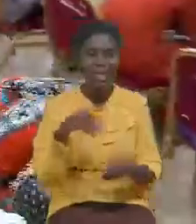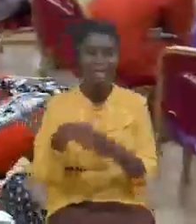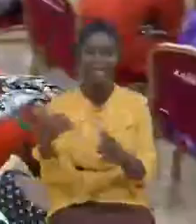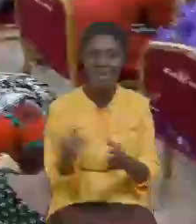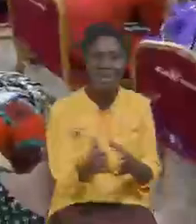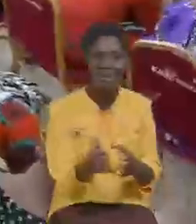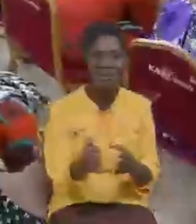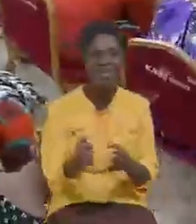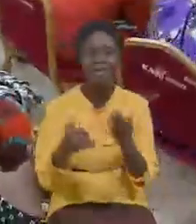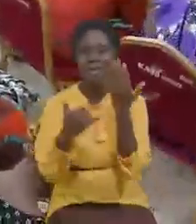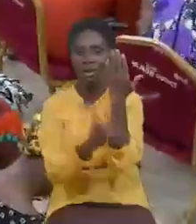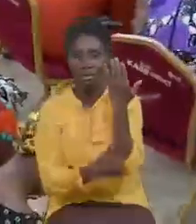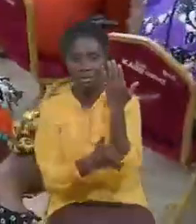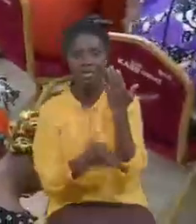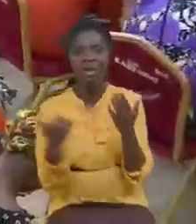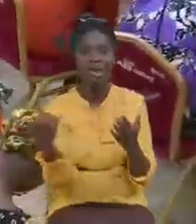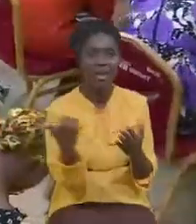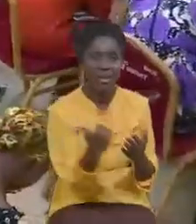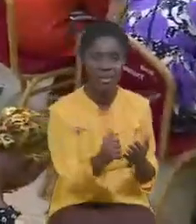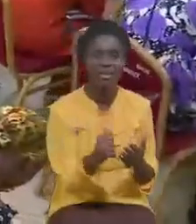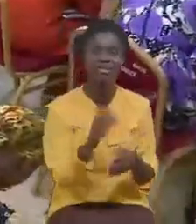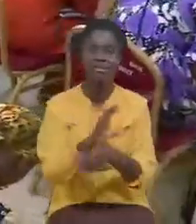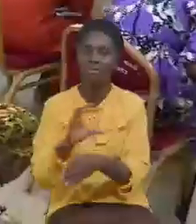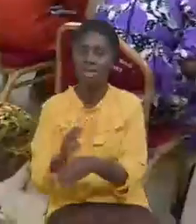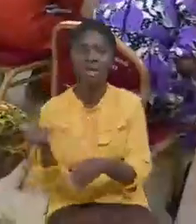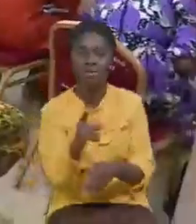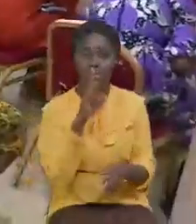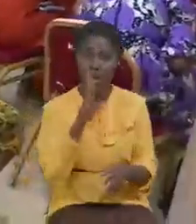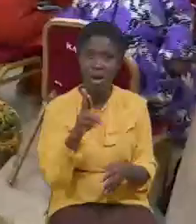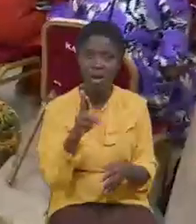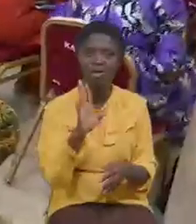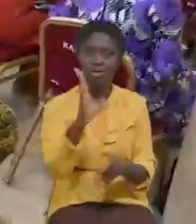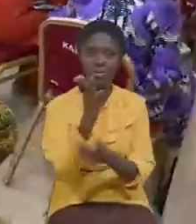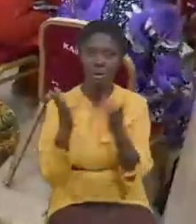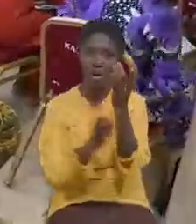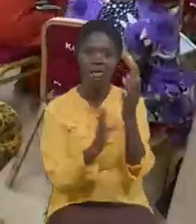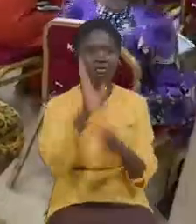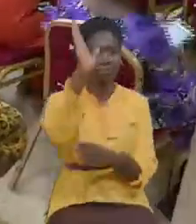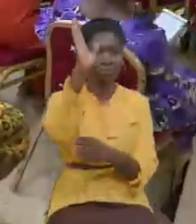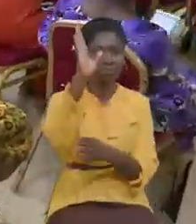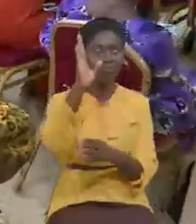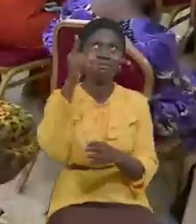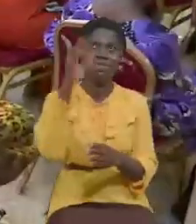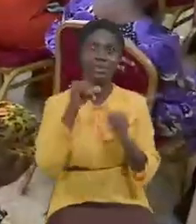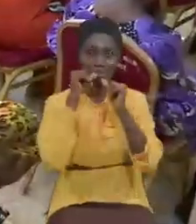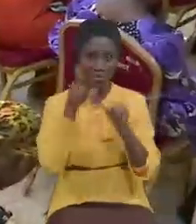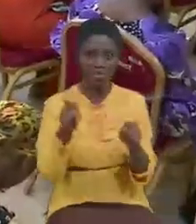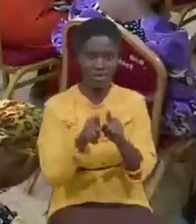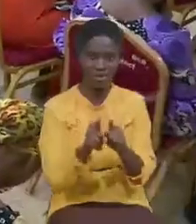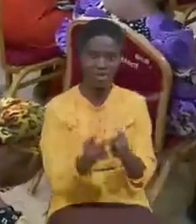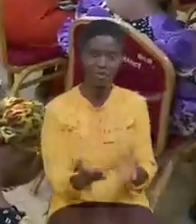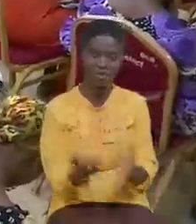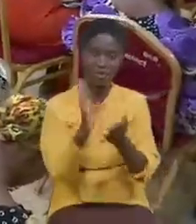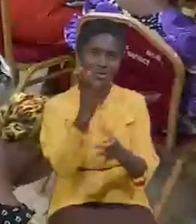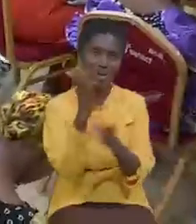any congregation, anywhere you are, raise up your hand right there. God bless you. God bless you. God bless you.